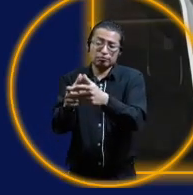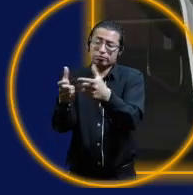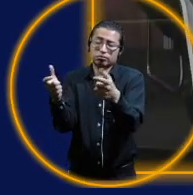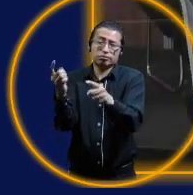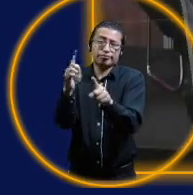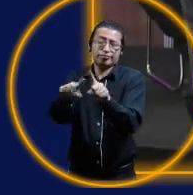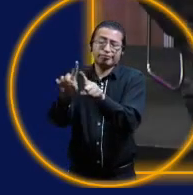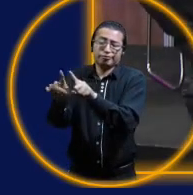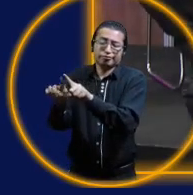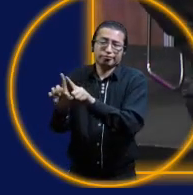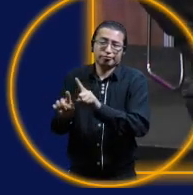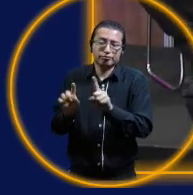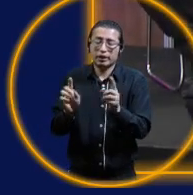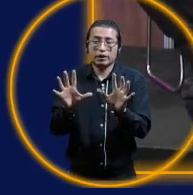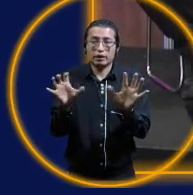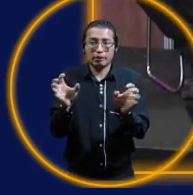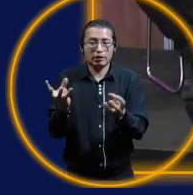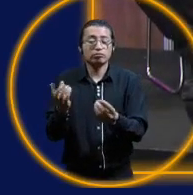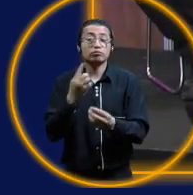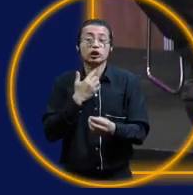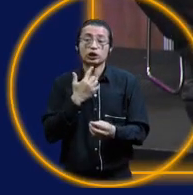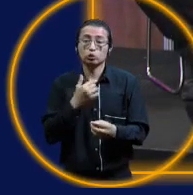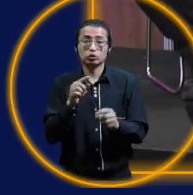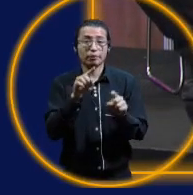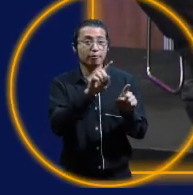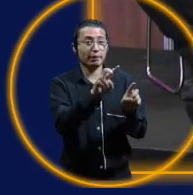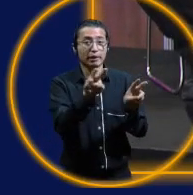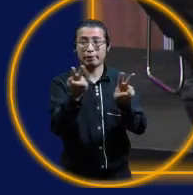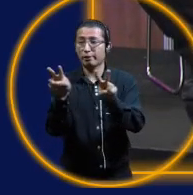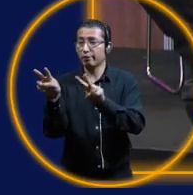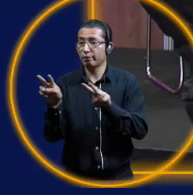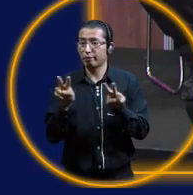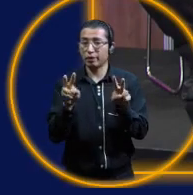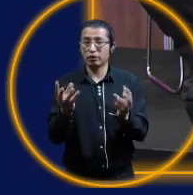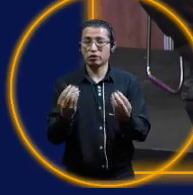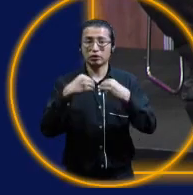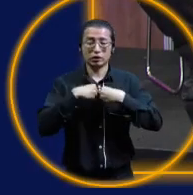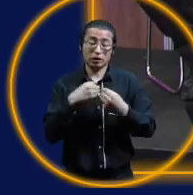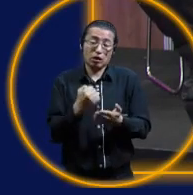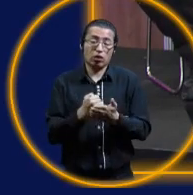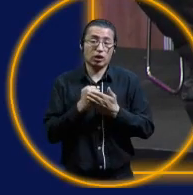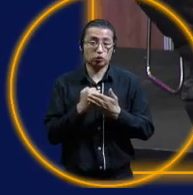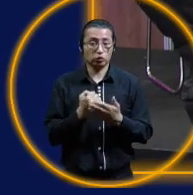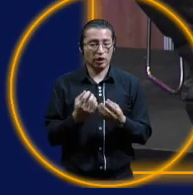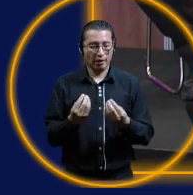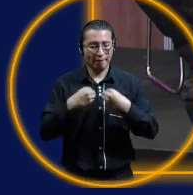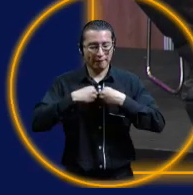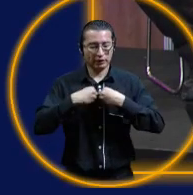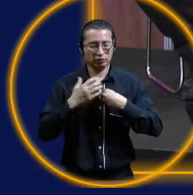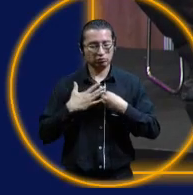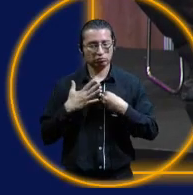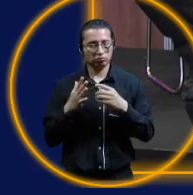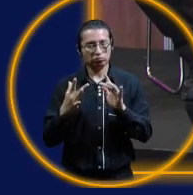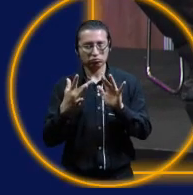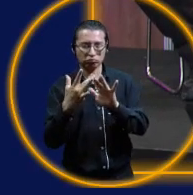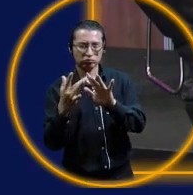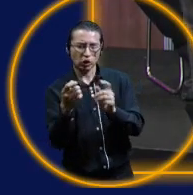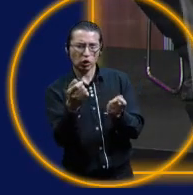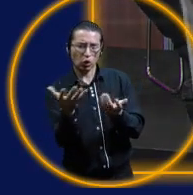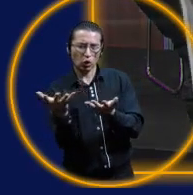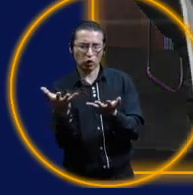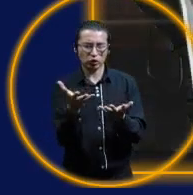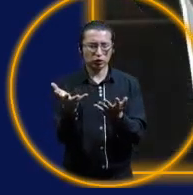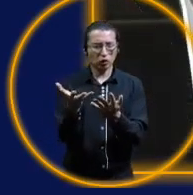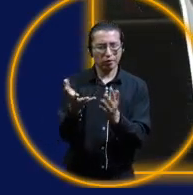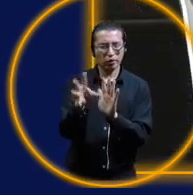can like helps us become a little bit more similar in the good ways to everyone else. Like,